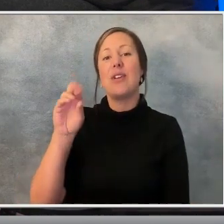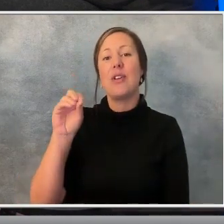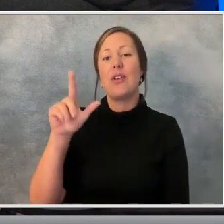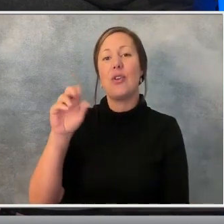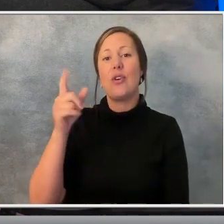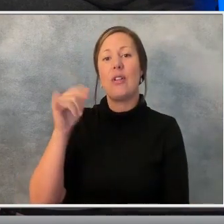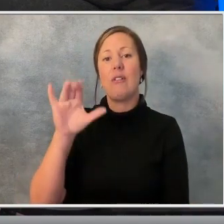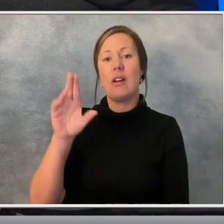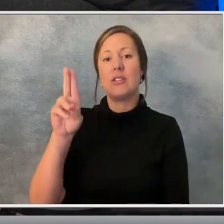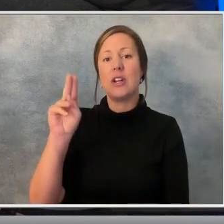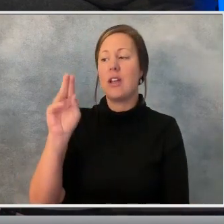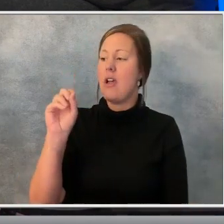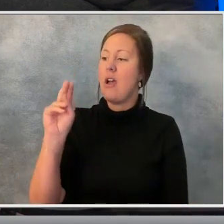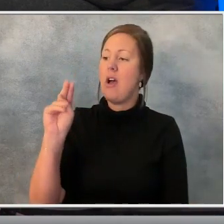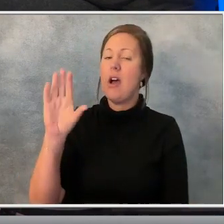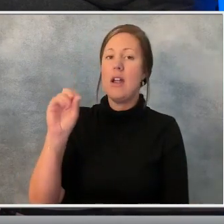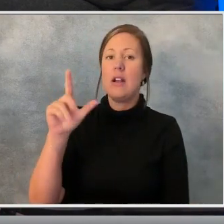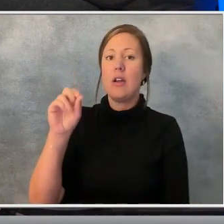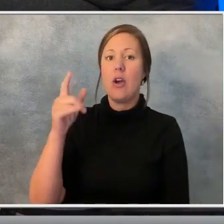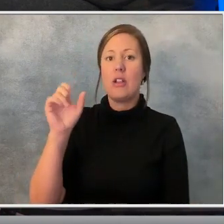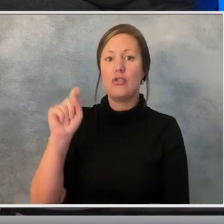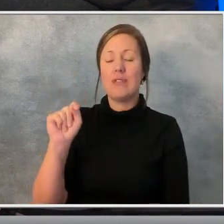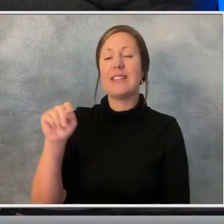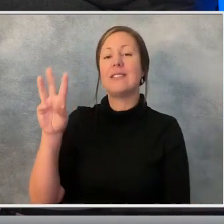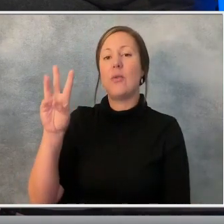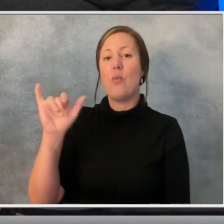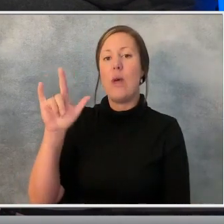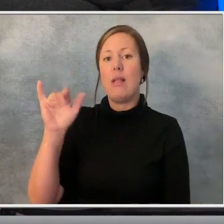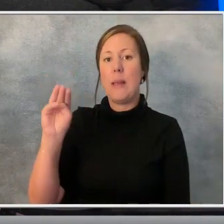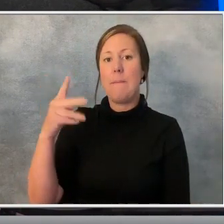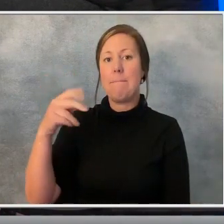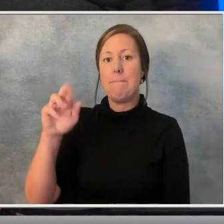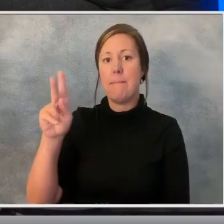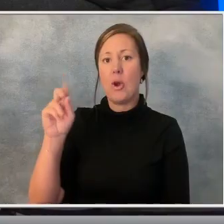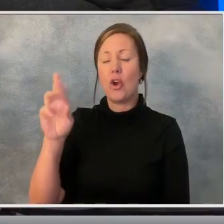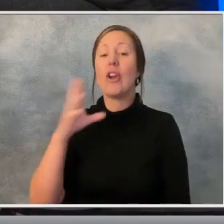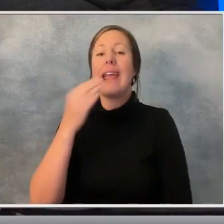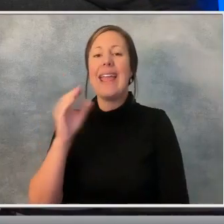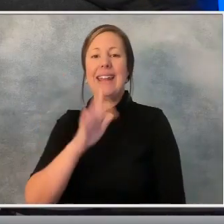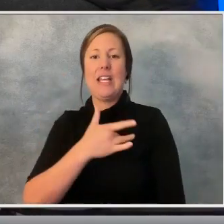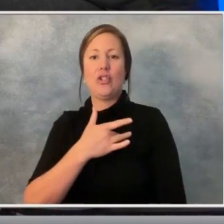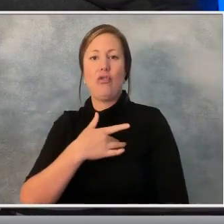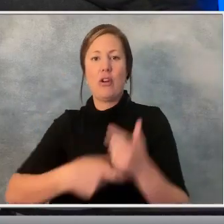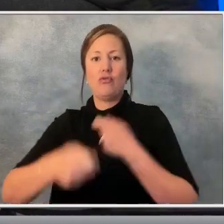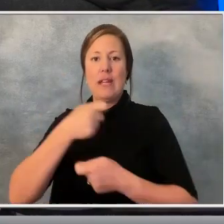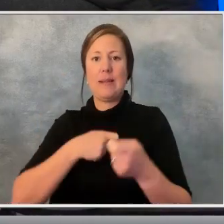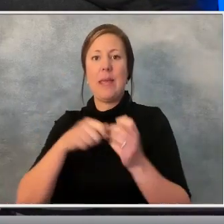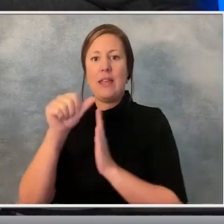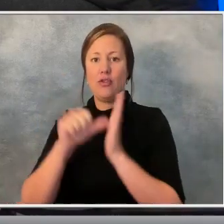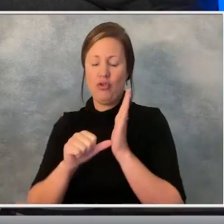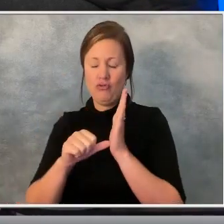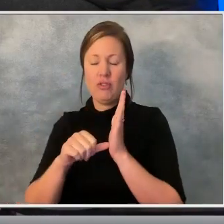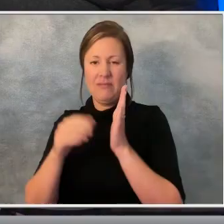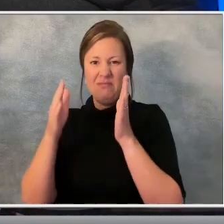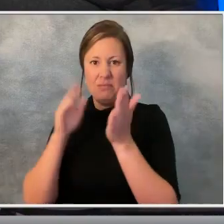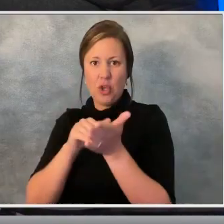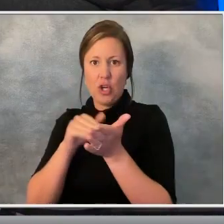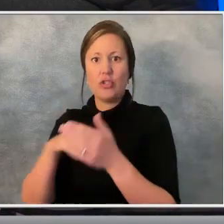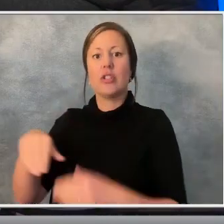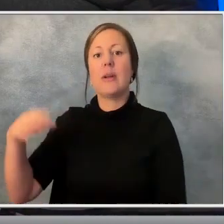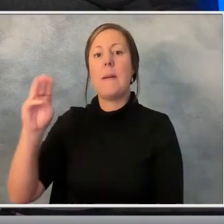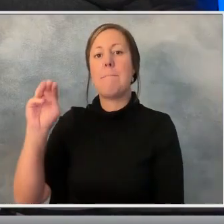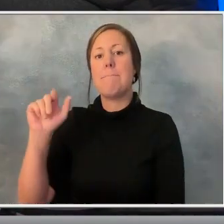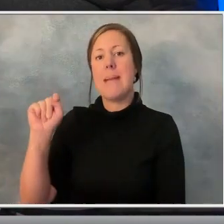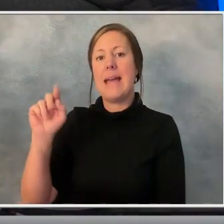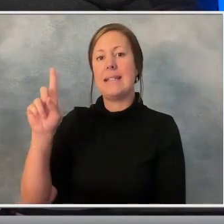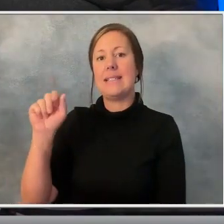have Eddie's transplant surgeon, Dr. Matt Danter. I want to start with Eddie, though, because Eddie, you've been through the ringer. You had so many things